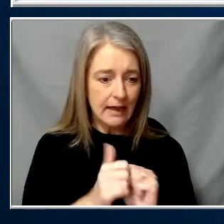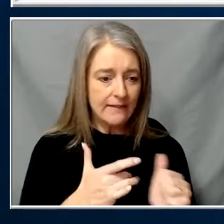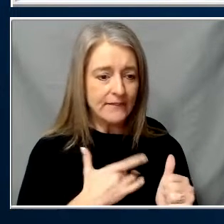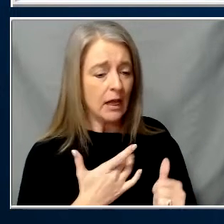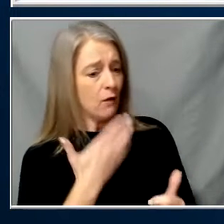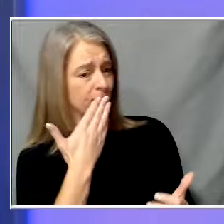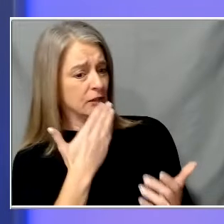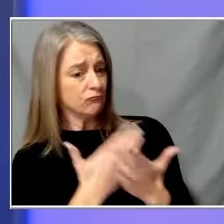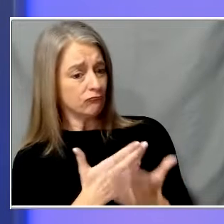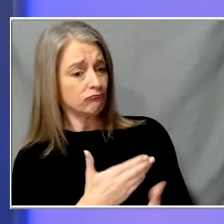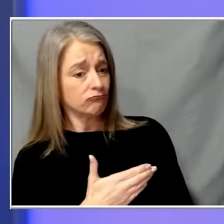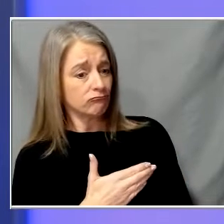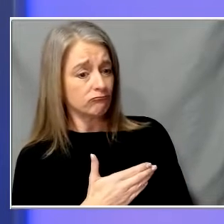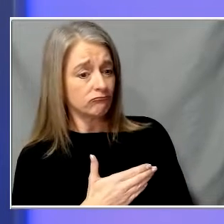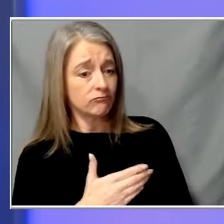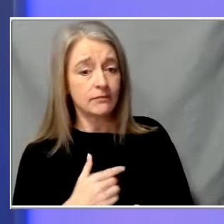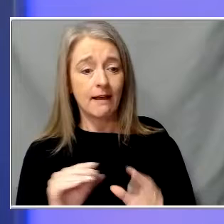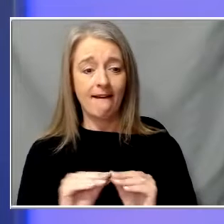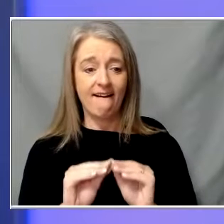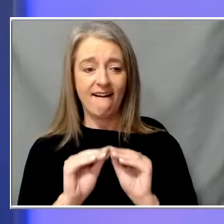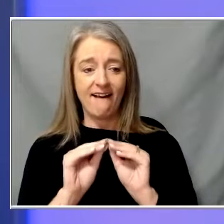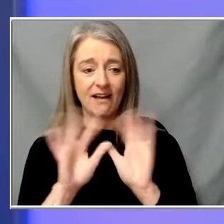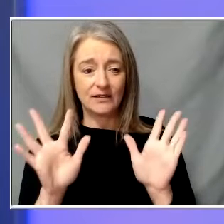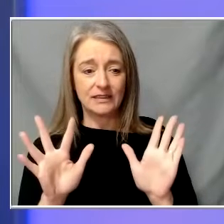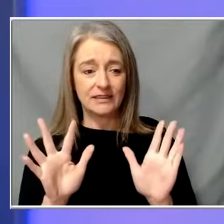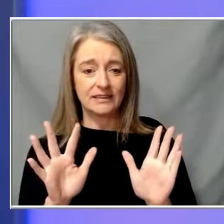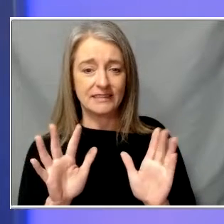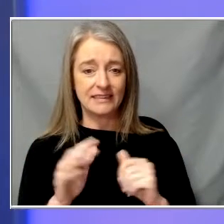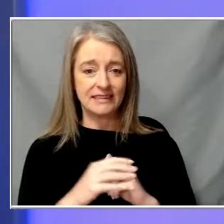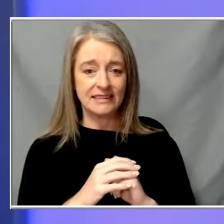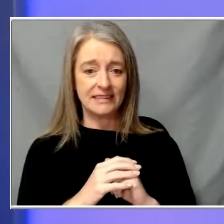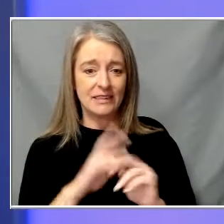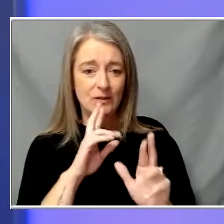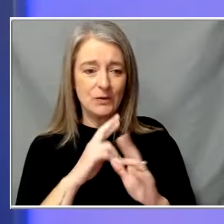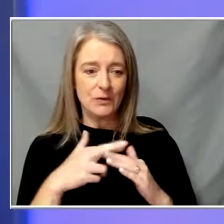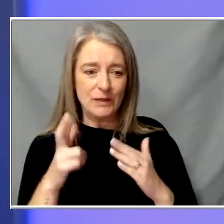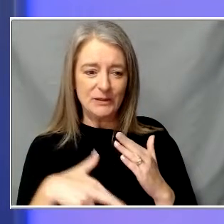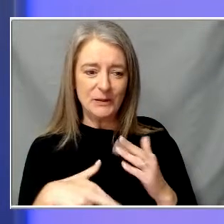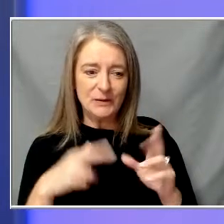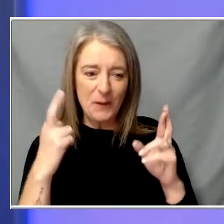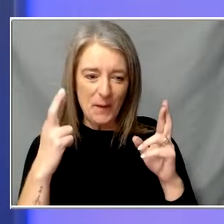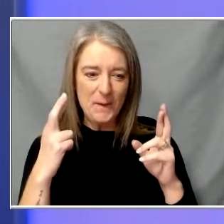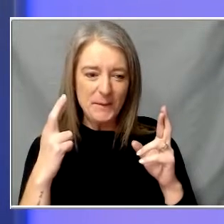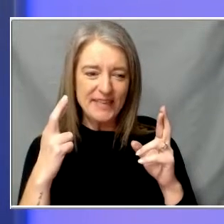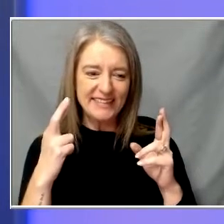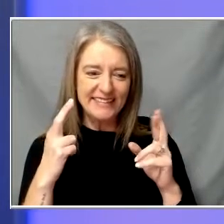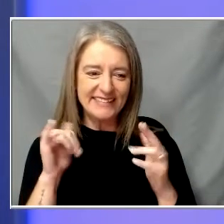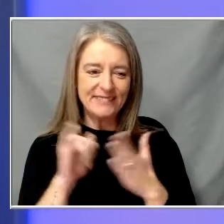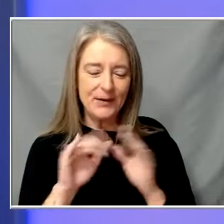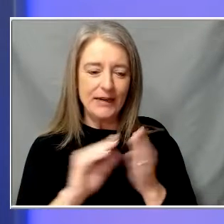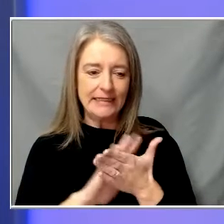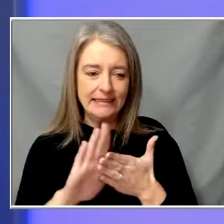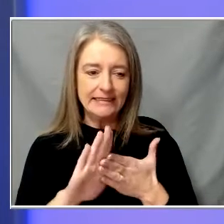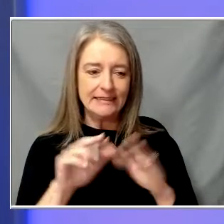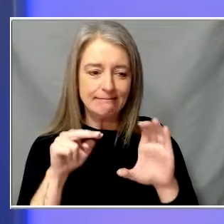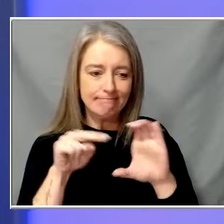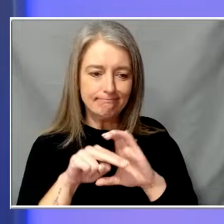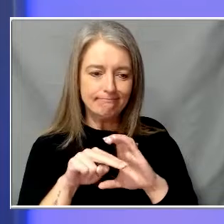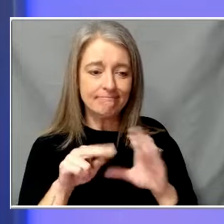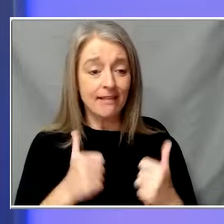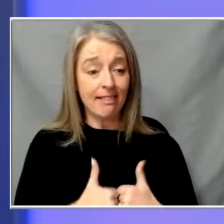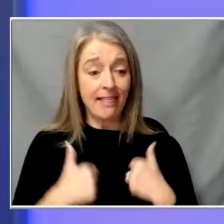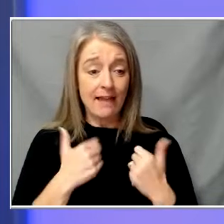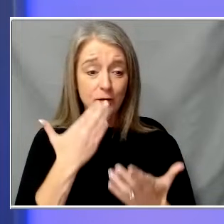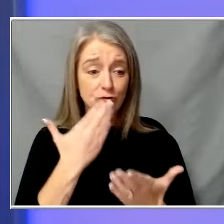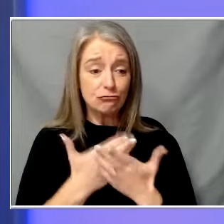great. Obviously, those were the results I was hoping for, but life is good right now.